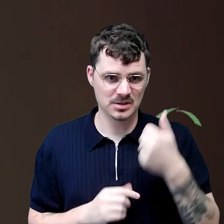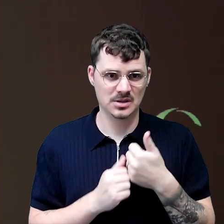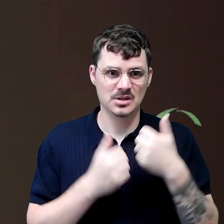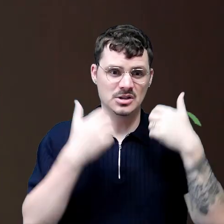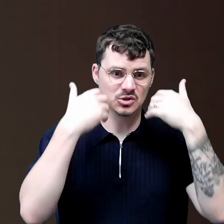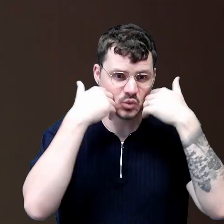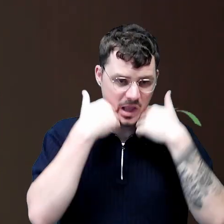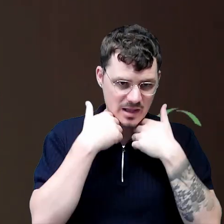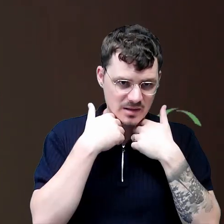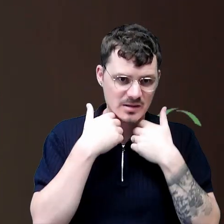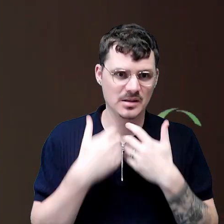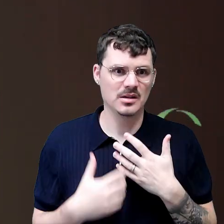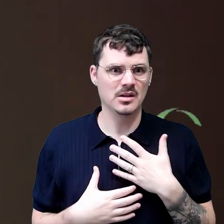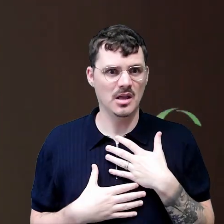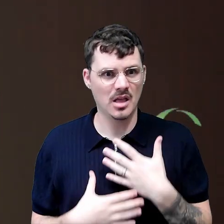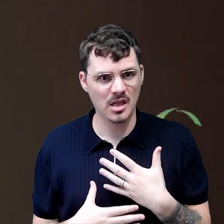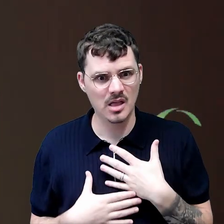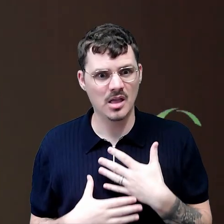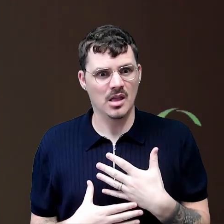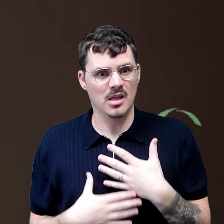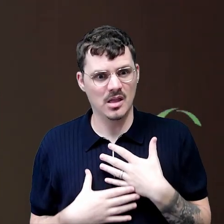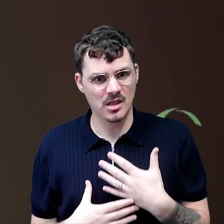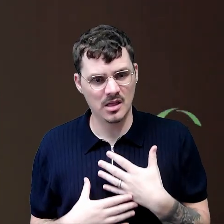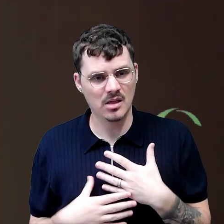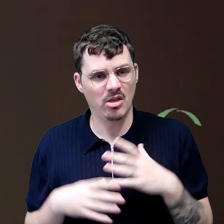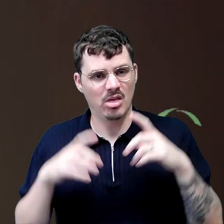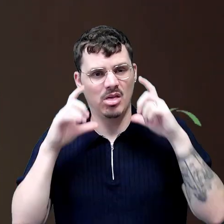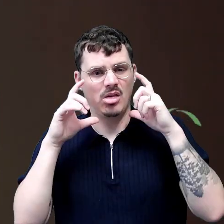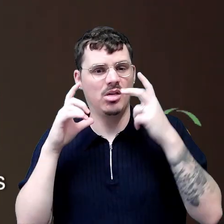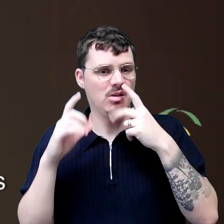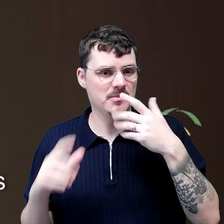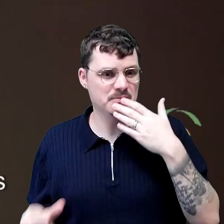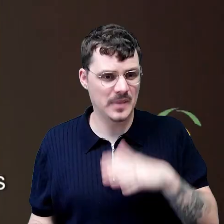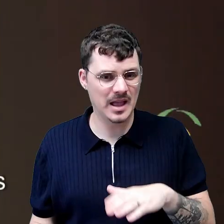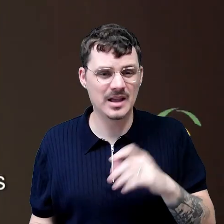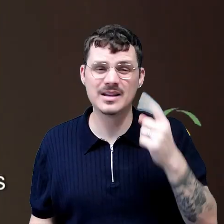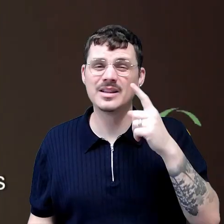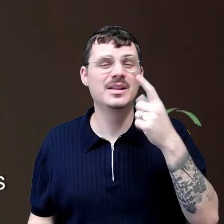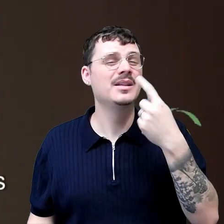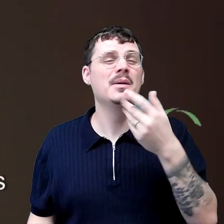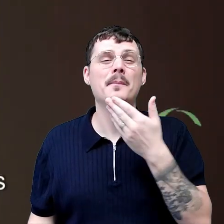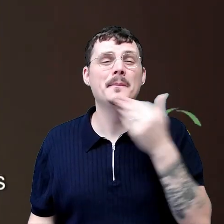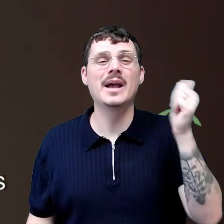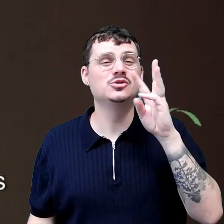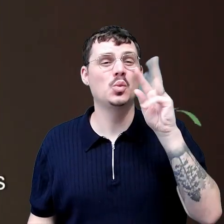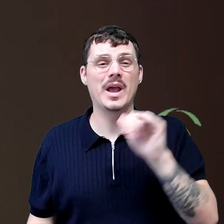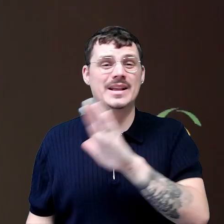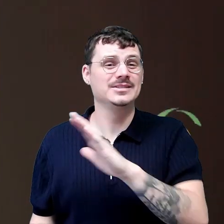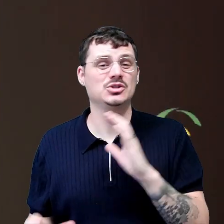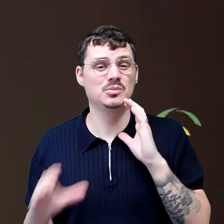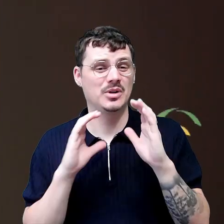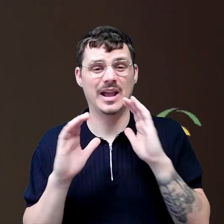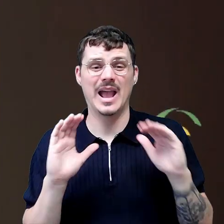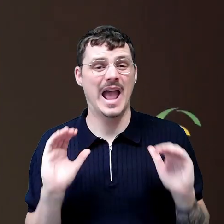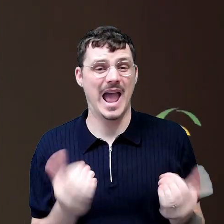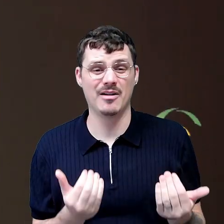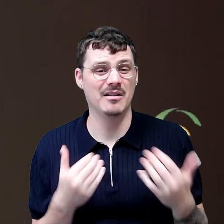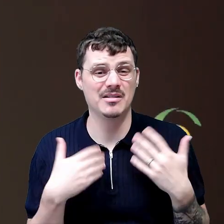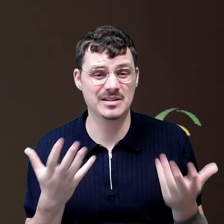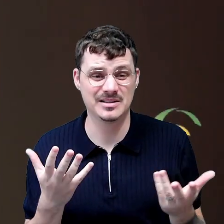sweat, short of breath, looks gray and crappy, and the best way he can think of to tell us where he hurts